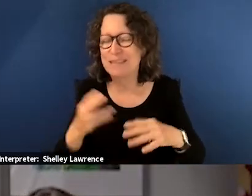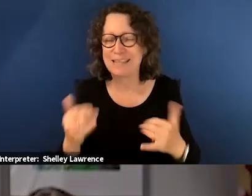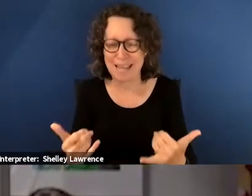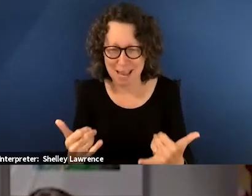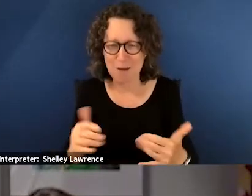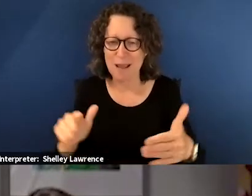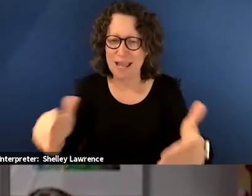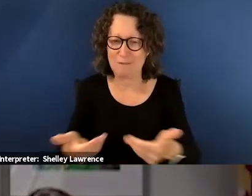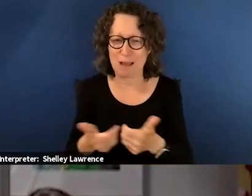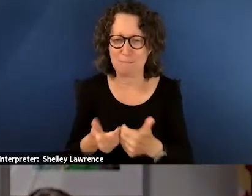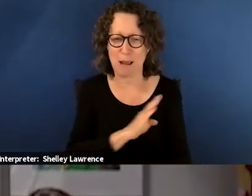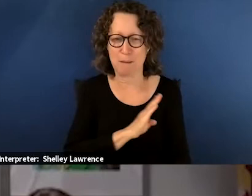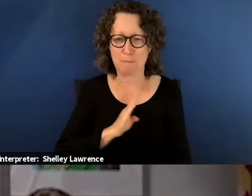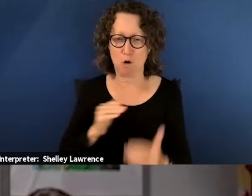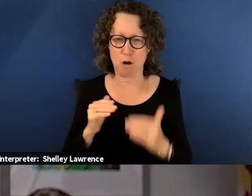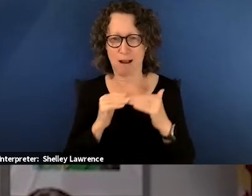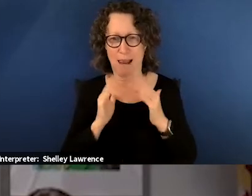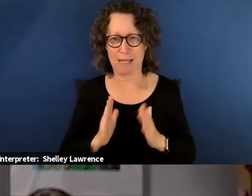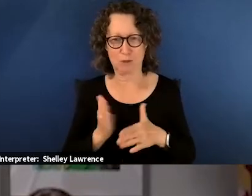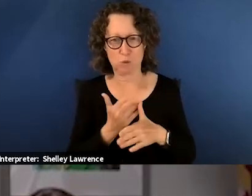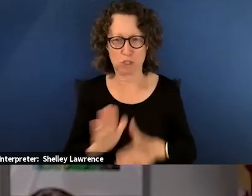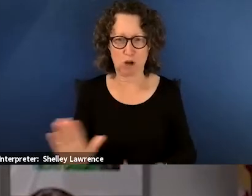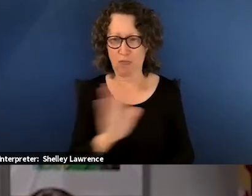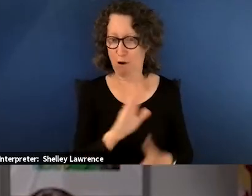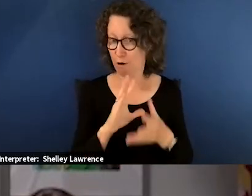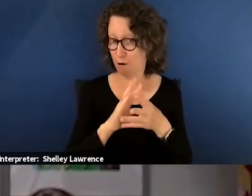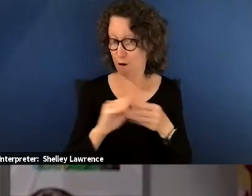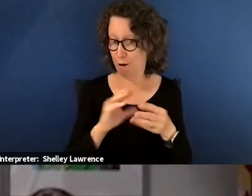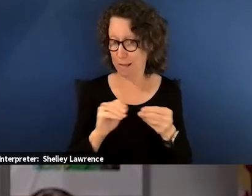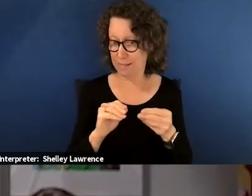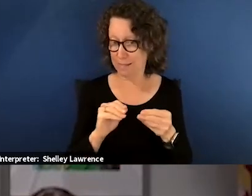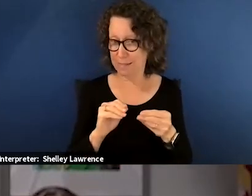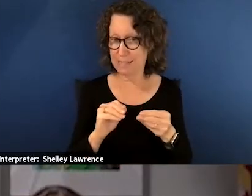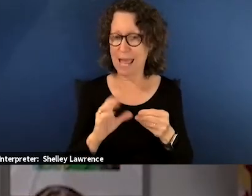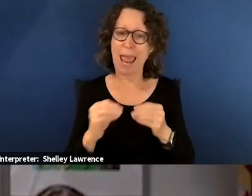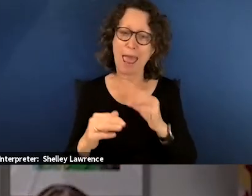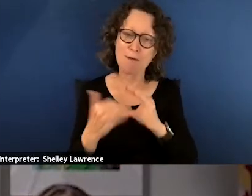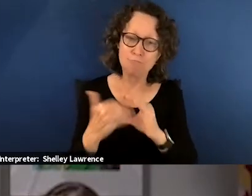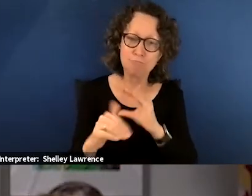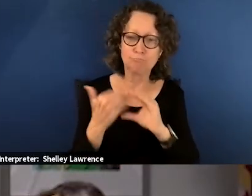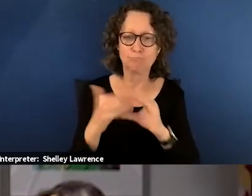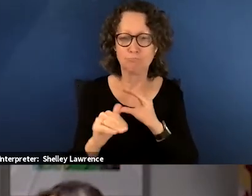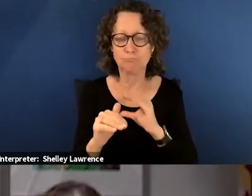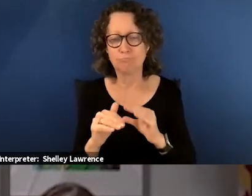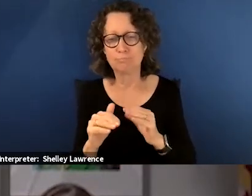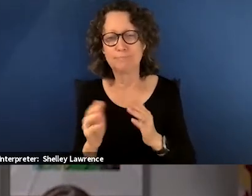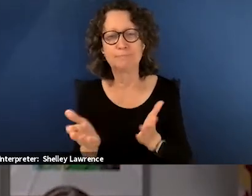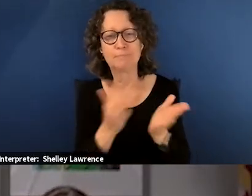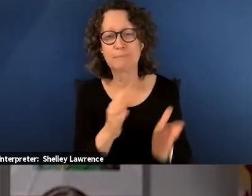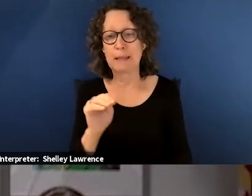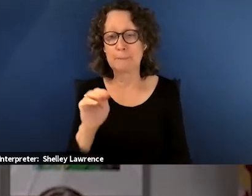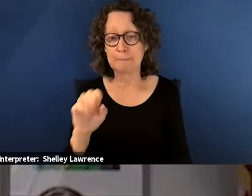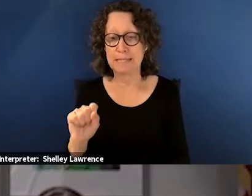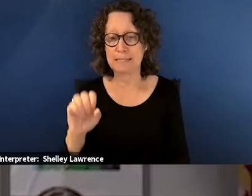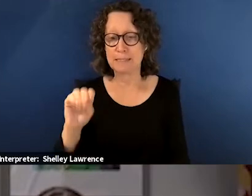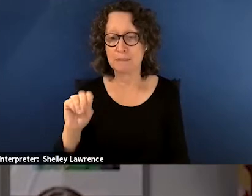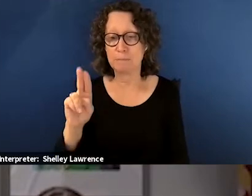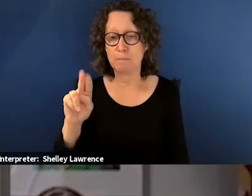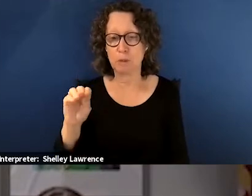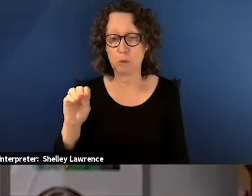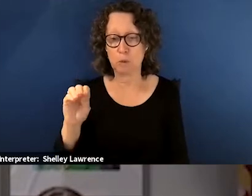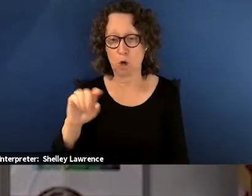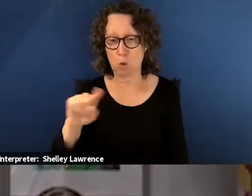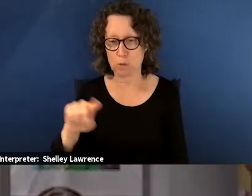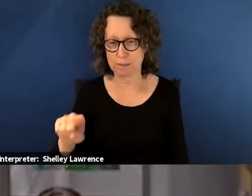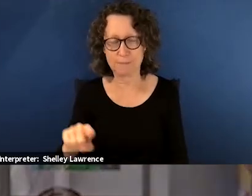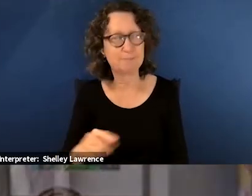to invite my board colleagues to share their comments and correspondence. Mrs. Munoz. Thank